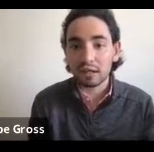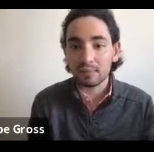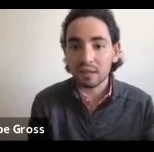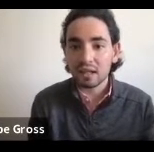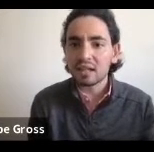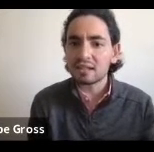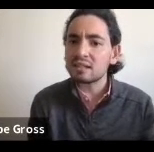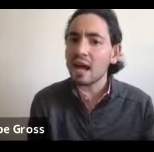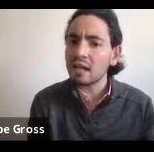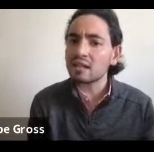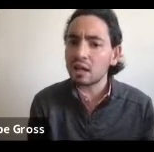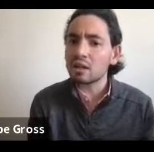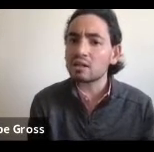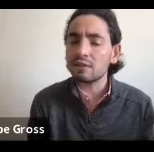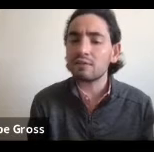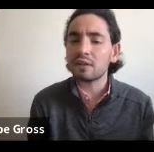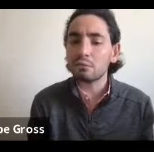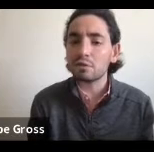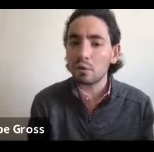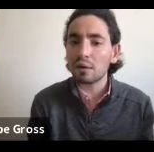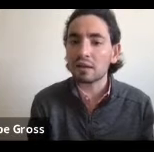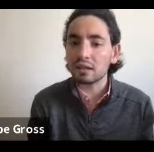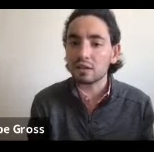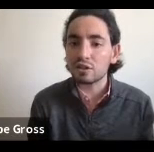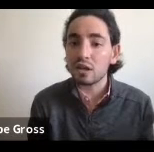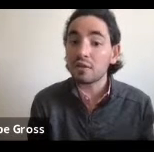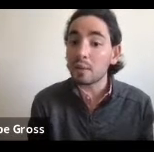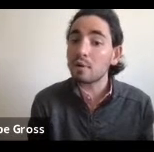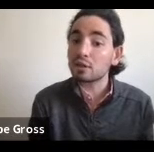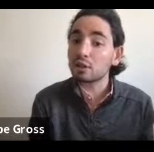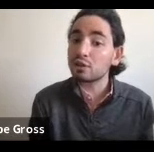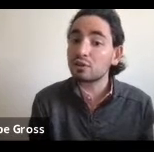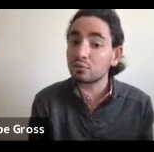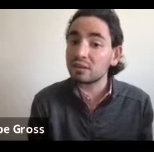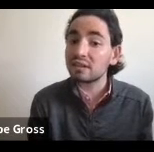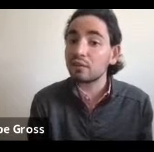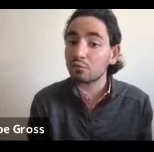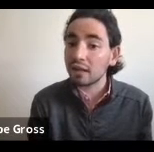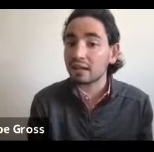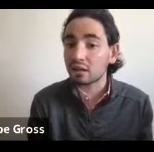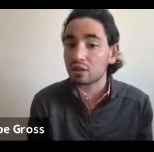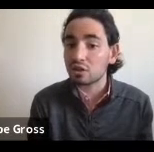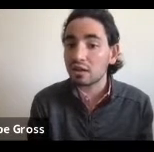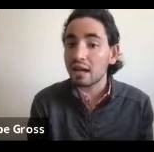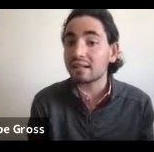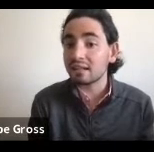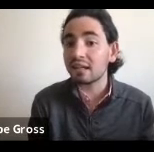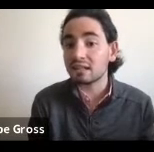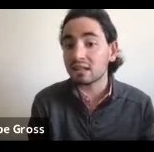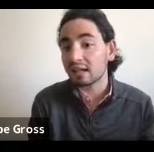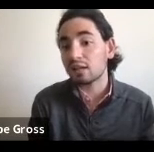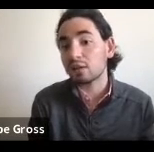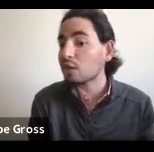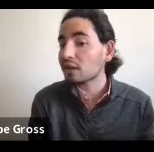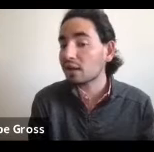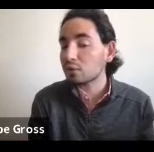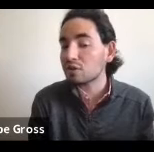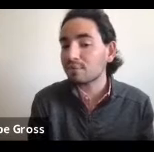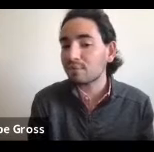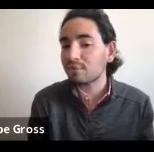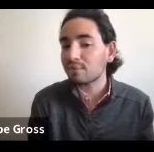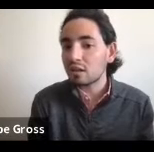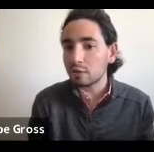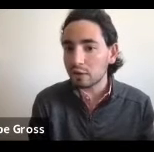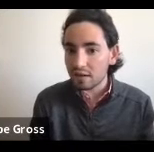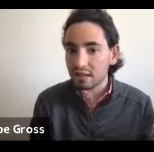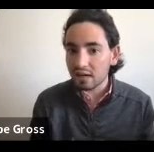their reading and writing. Since ASL is different from spoken English, they must learn to read and write English, as it is like